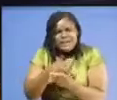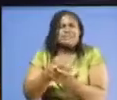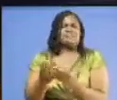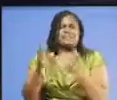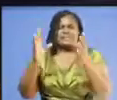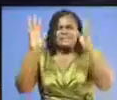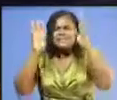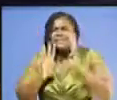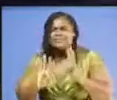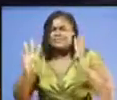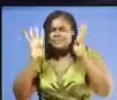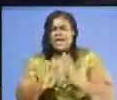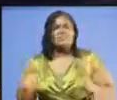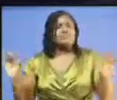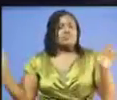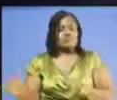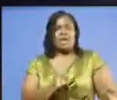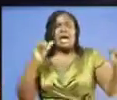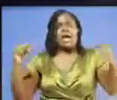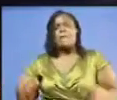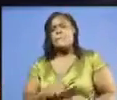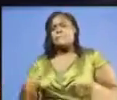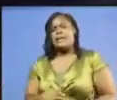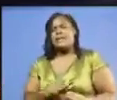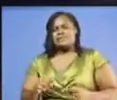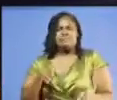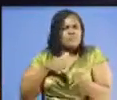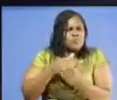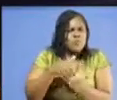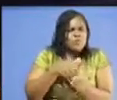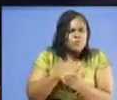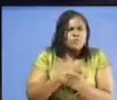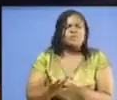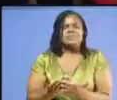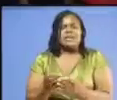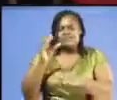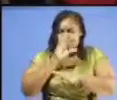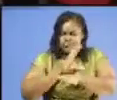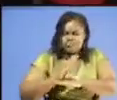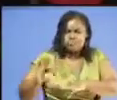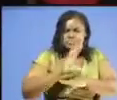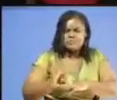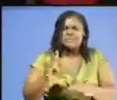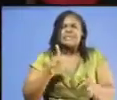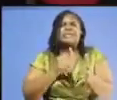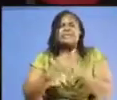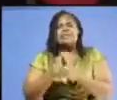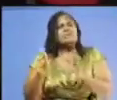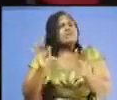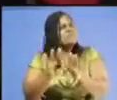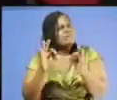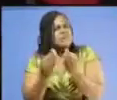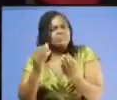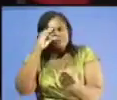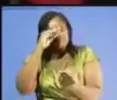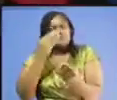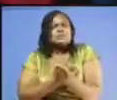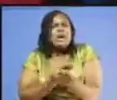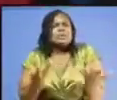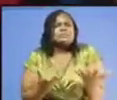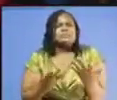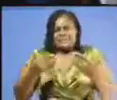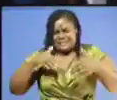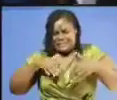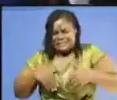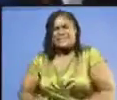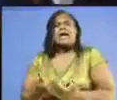crying over pain. You're tired of watching cancer kill your son You're tired of